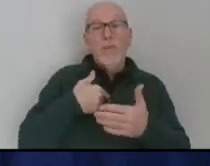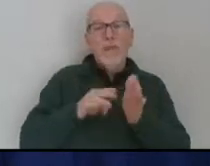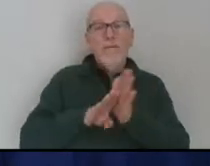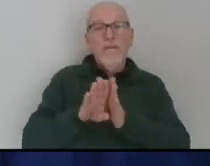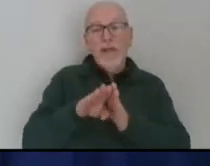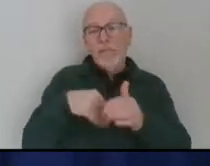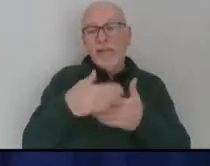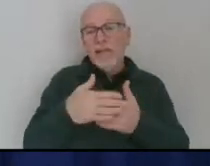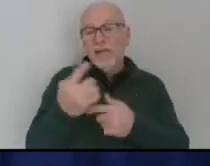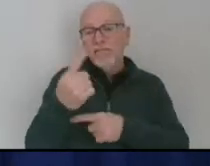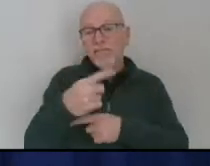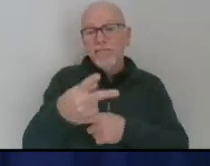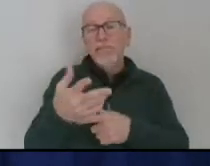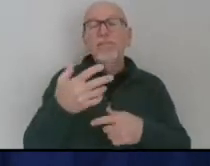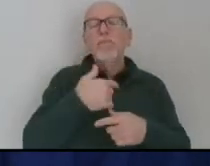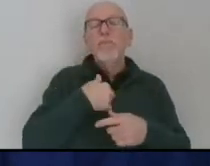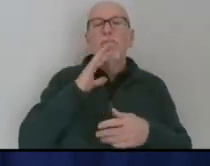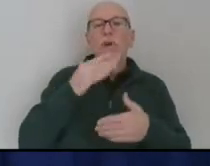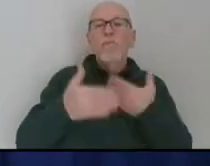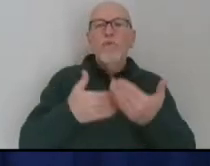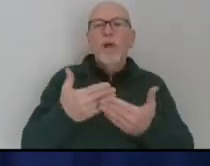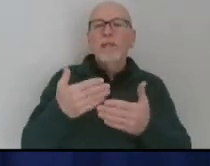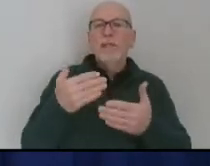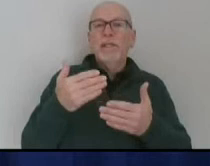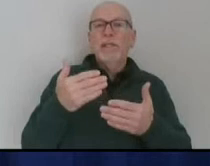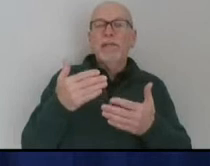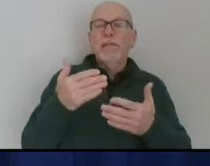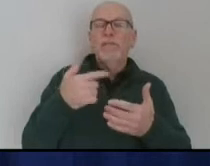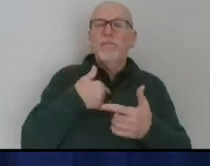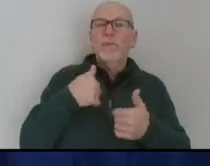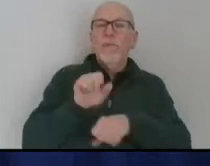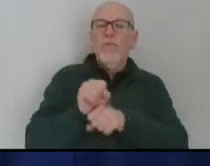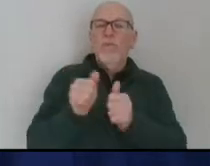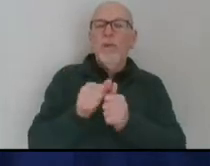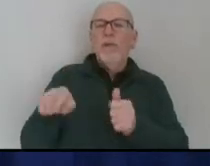day, a process by which we will be able to work with our local health